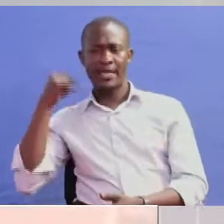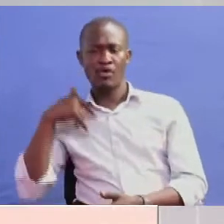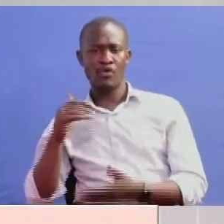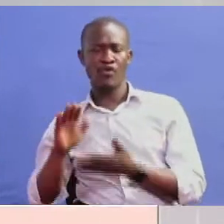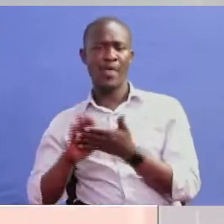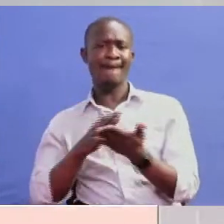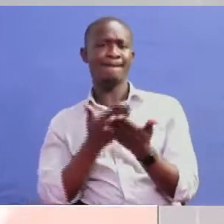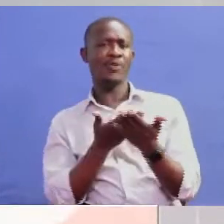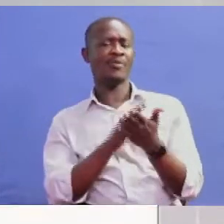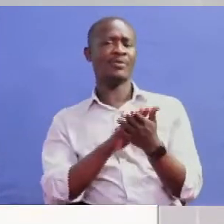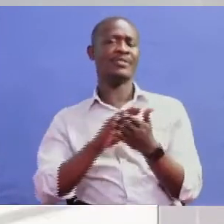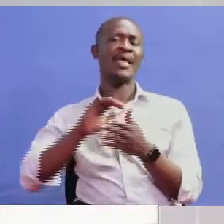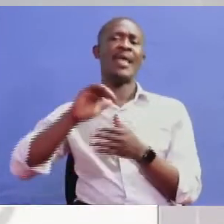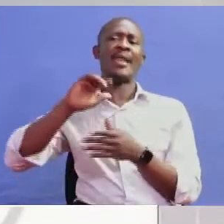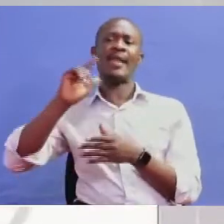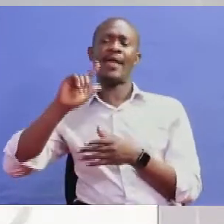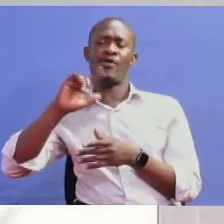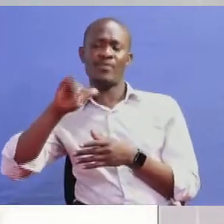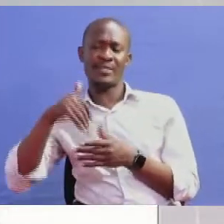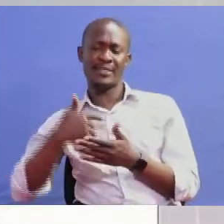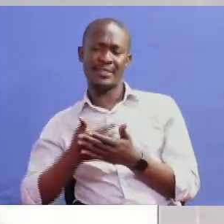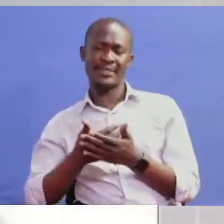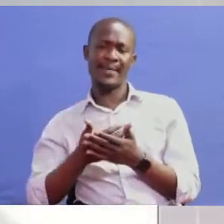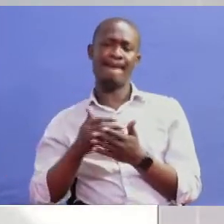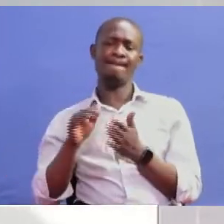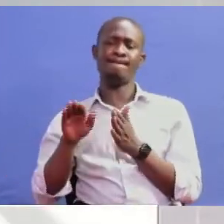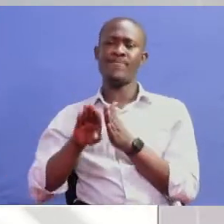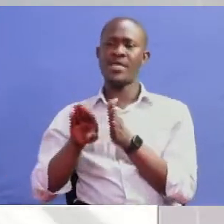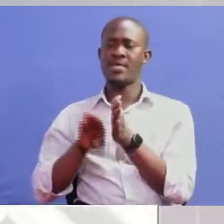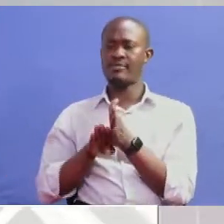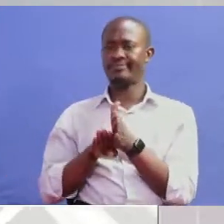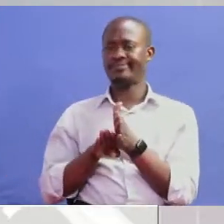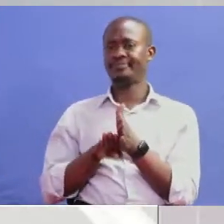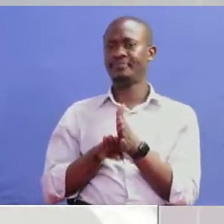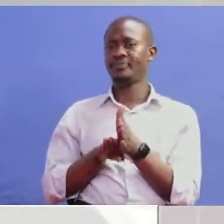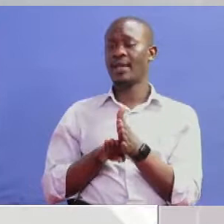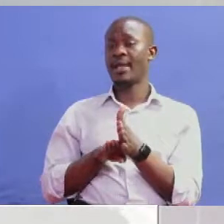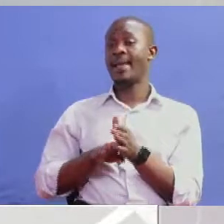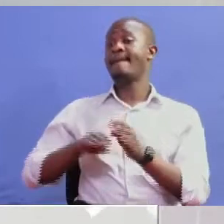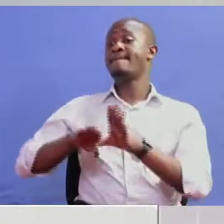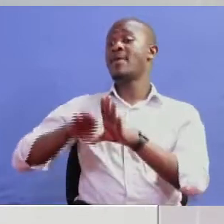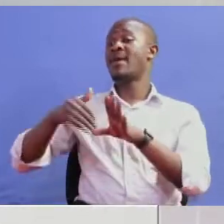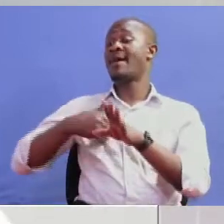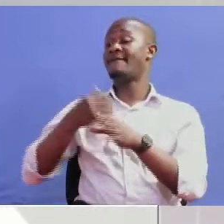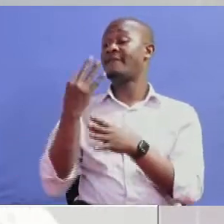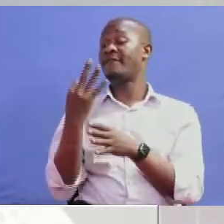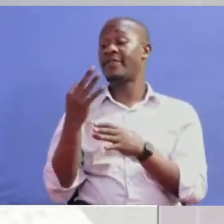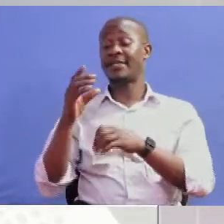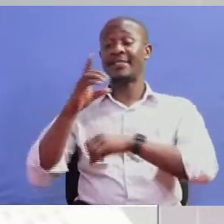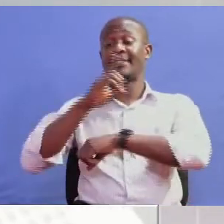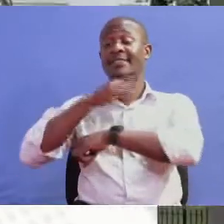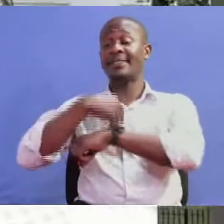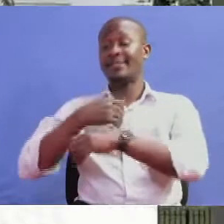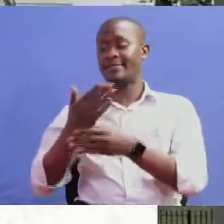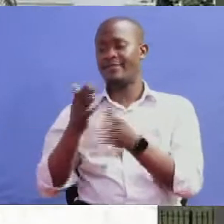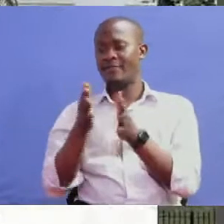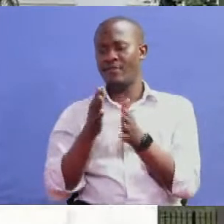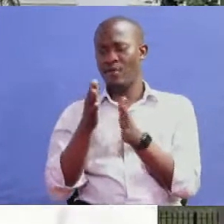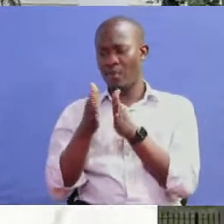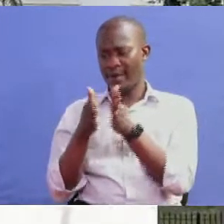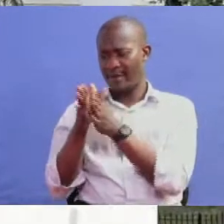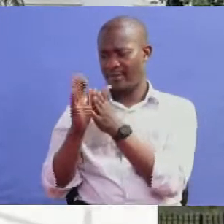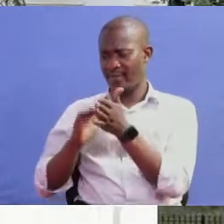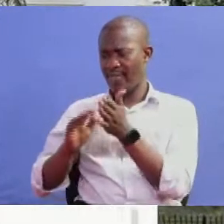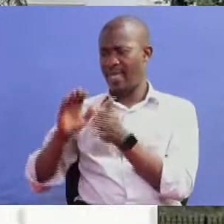Nairobi City County Finance Bill 2023. Residents will have 3 days at the forums organized by the County Assembly